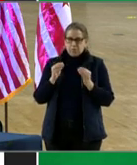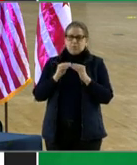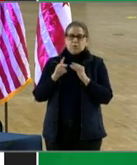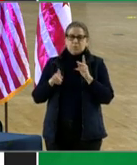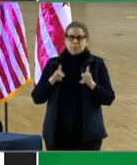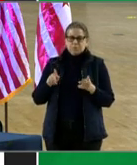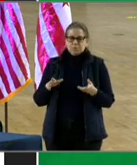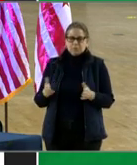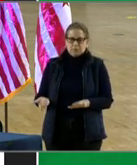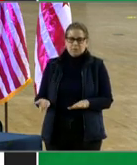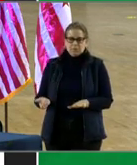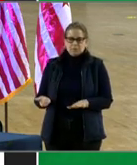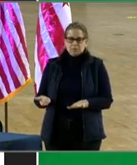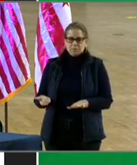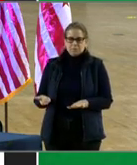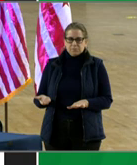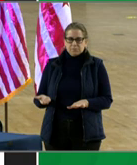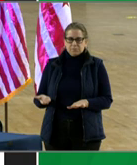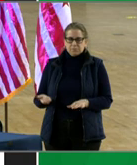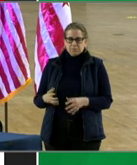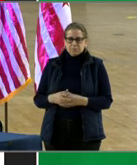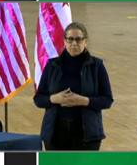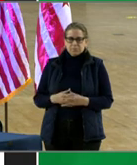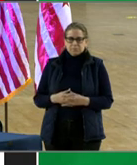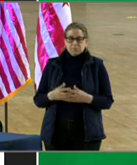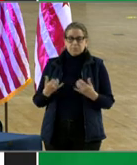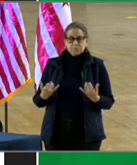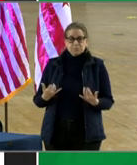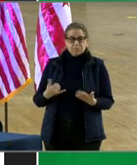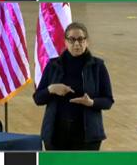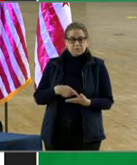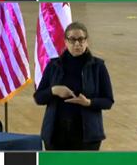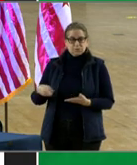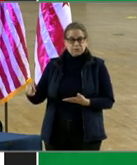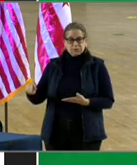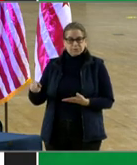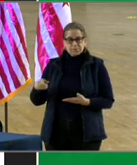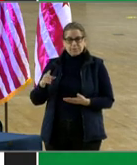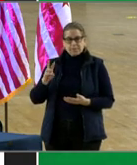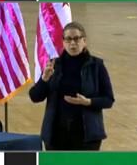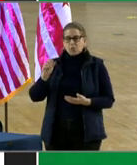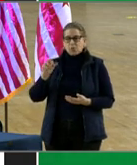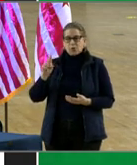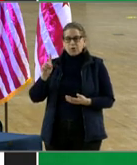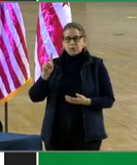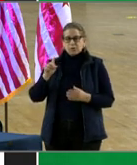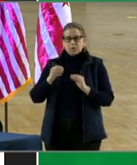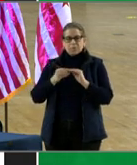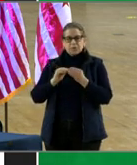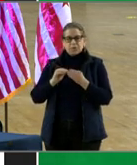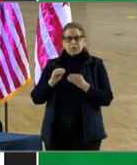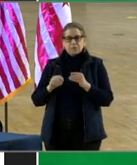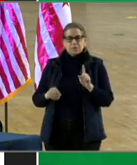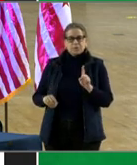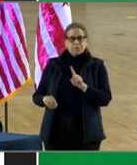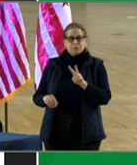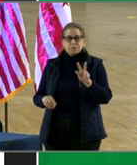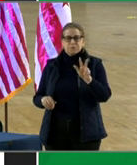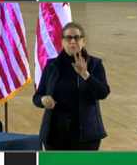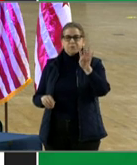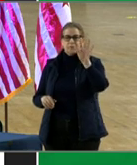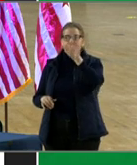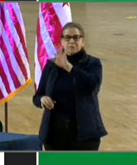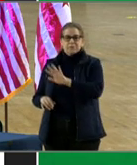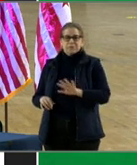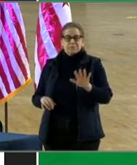we also started sharing ward-by-ward information on positive cases. And you can see